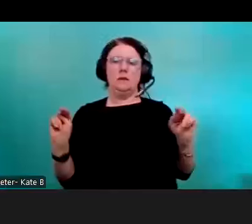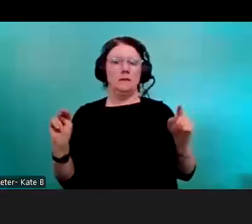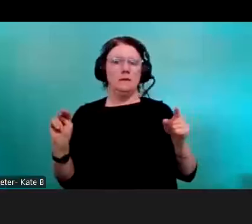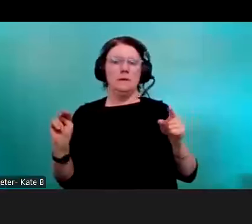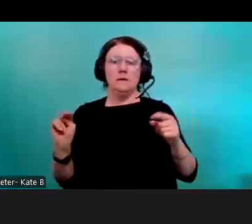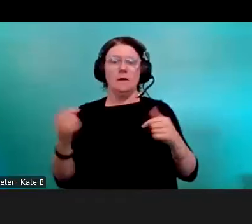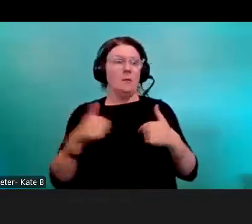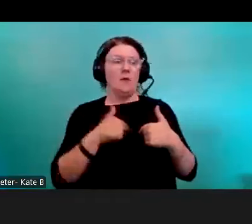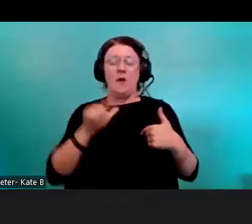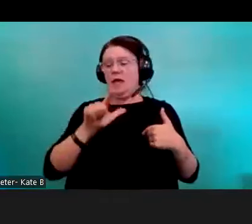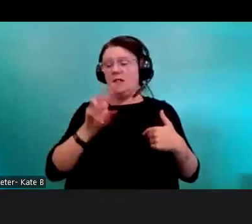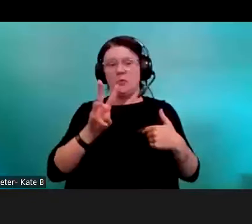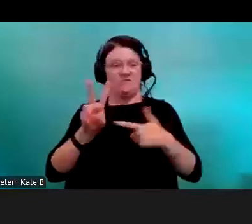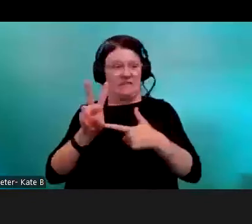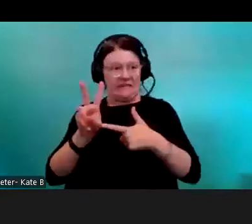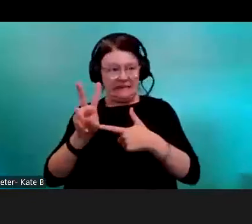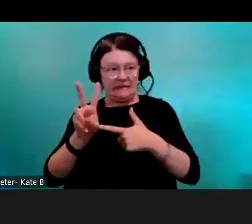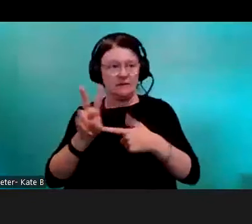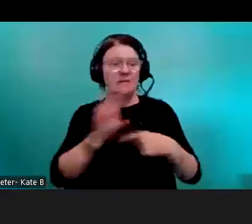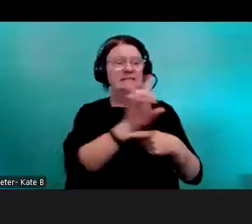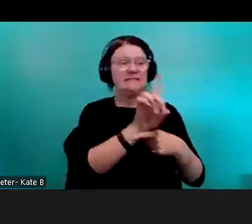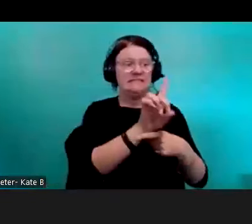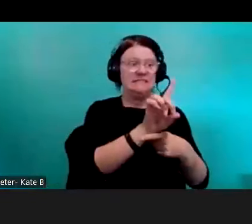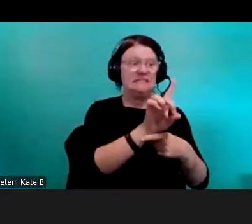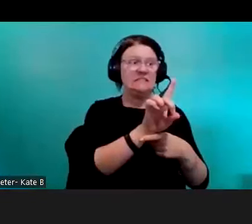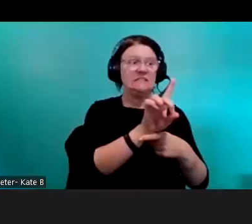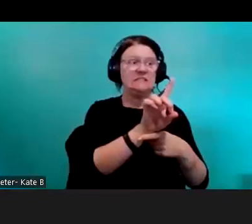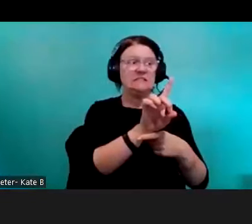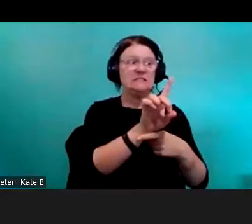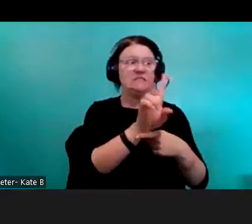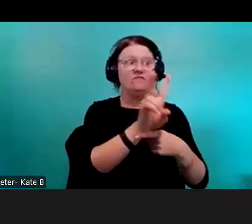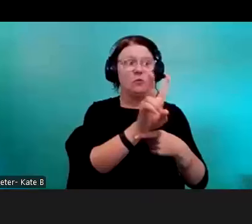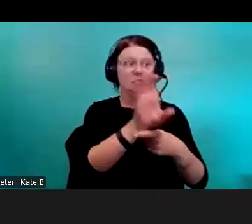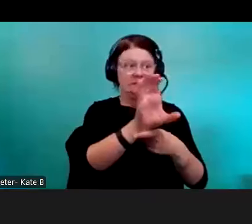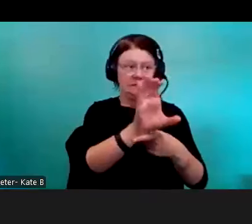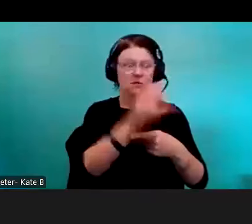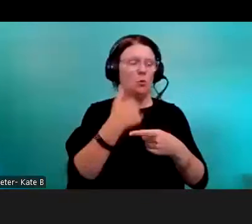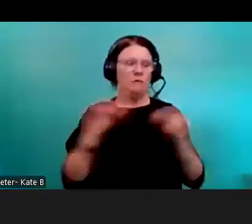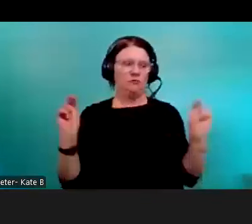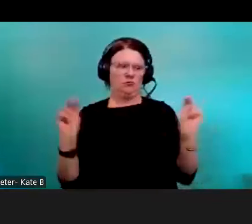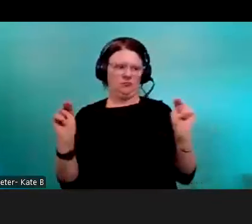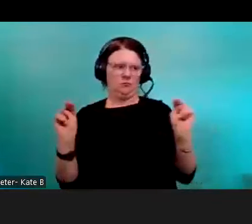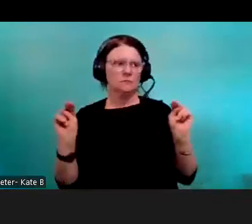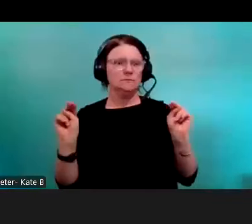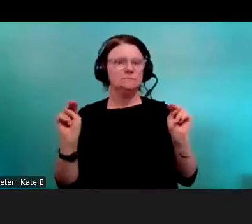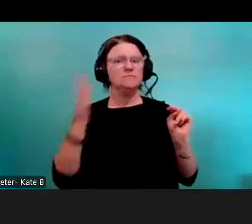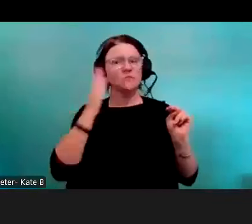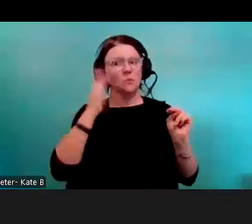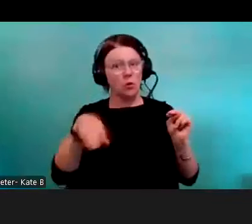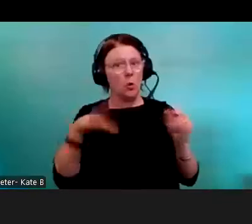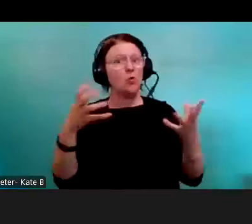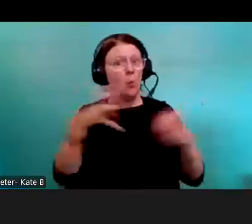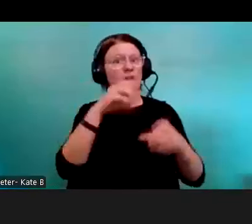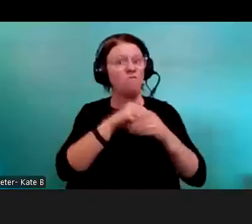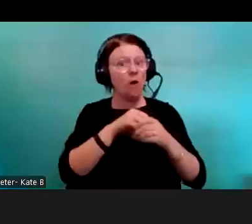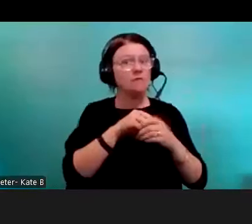Women Voters, the Disability Vote Coalition, we are nonpartisan organizations, but we do know that getting involved, you